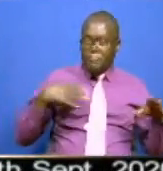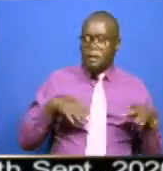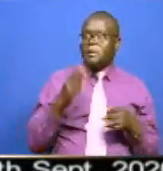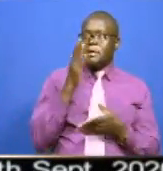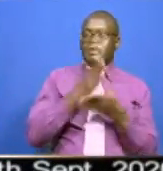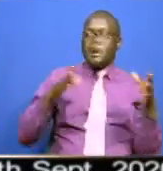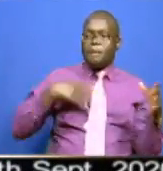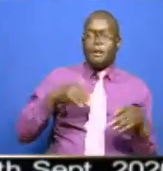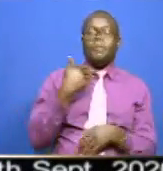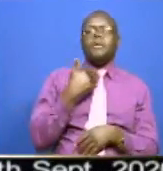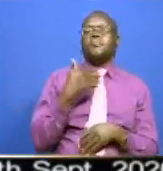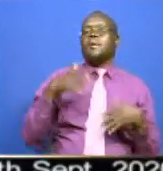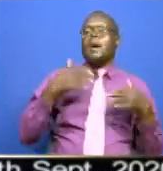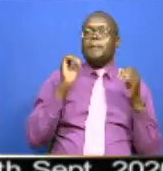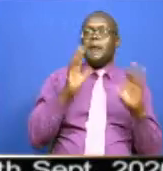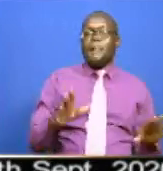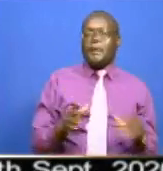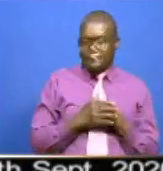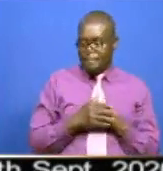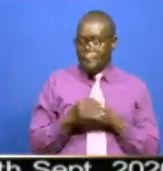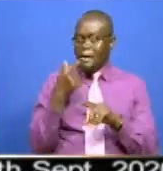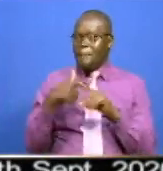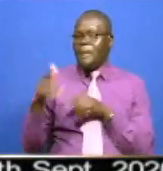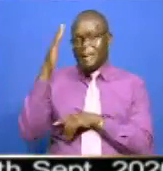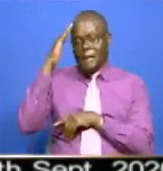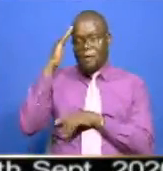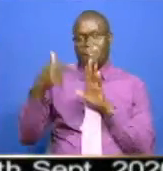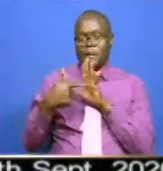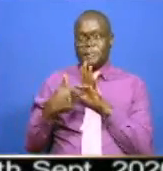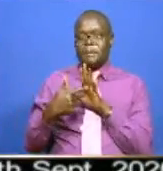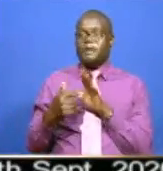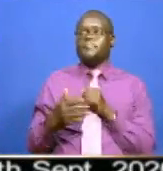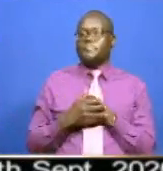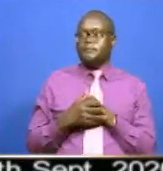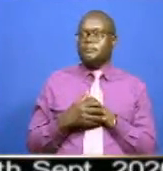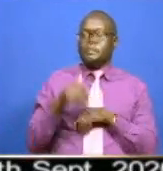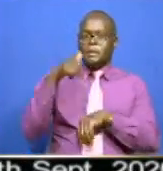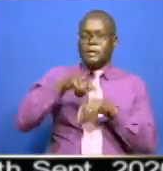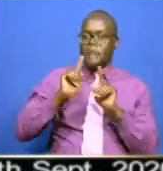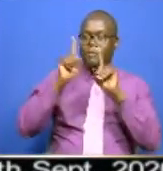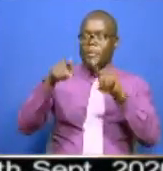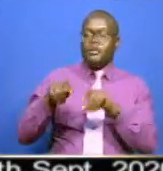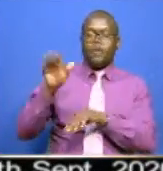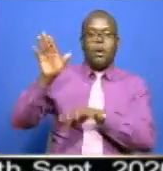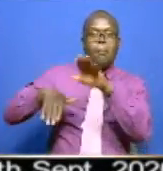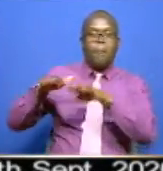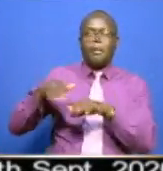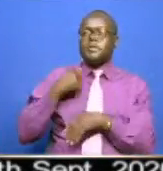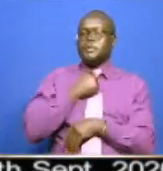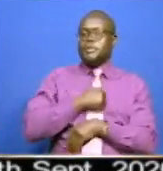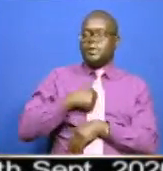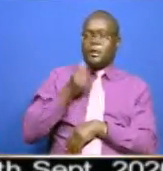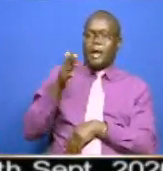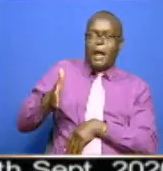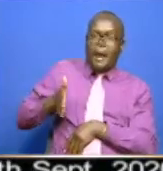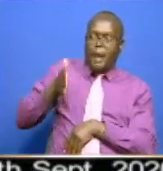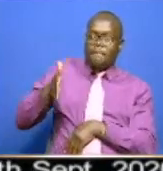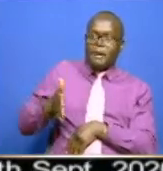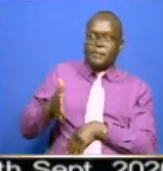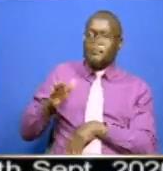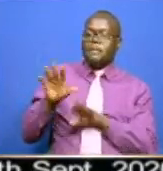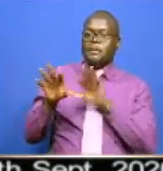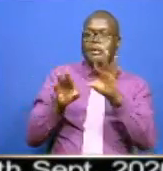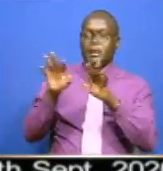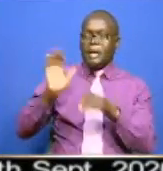happy with that decision, but I know, for instance, that, for example, when we went to Naivasha, as a select